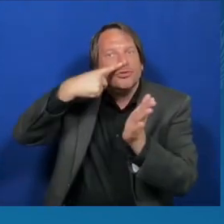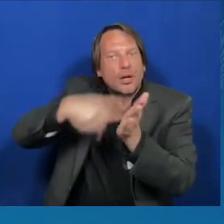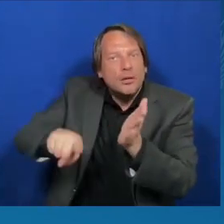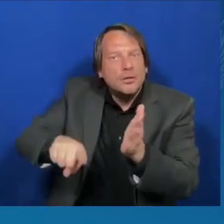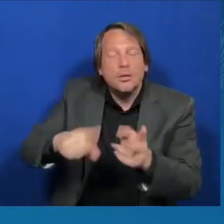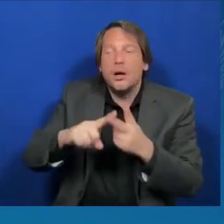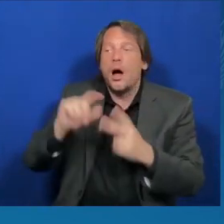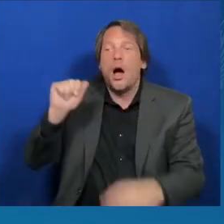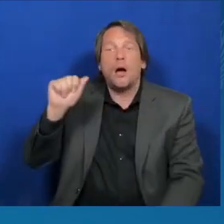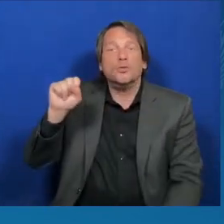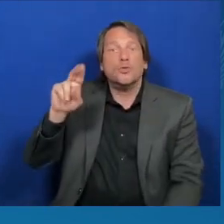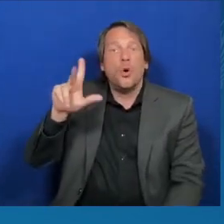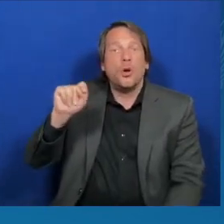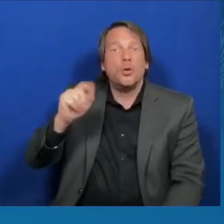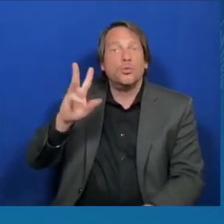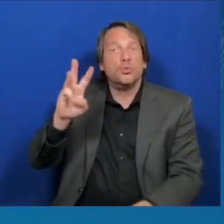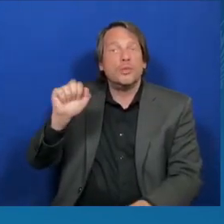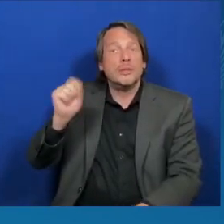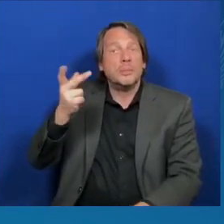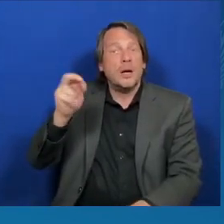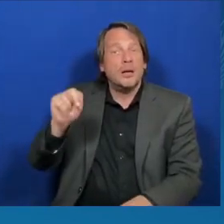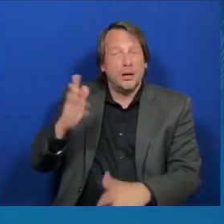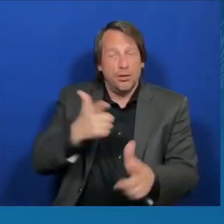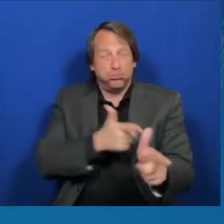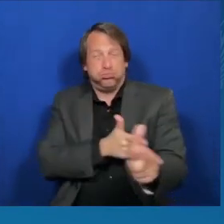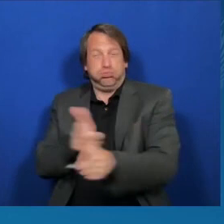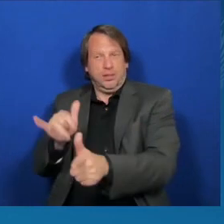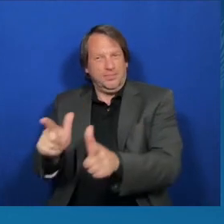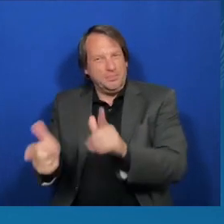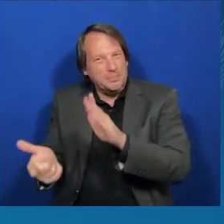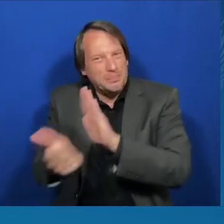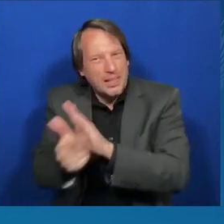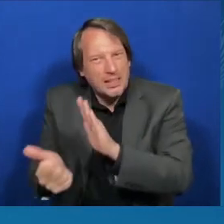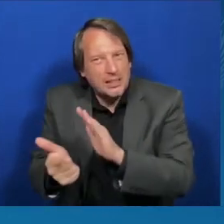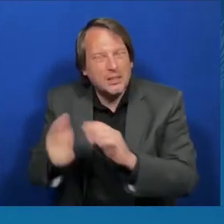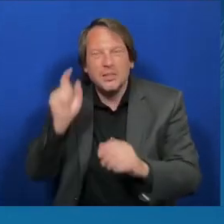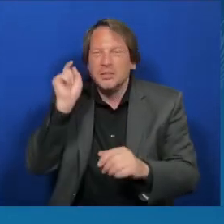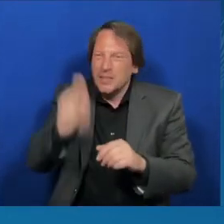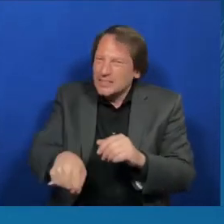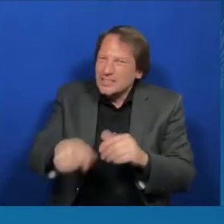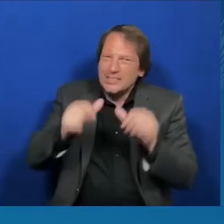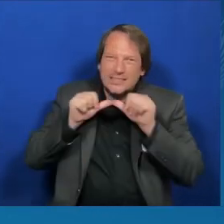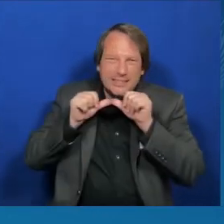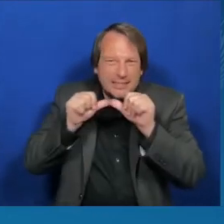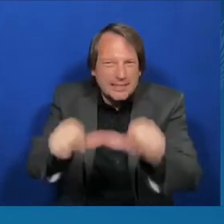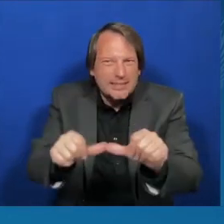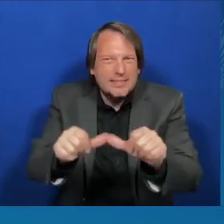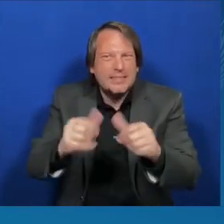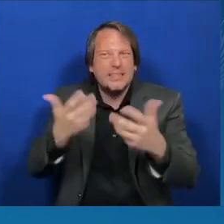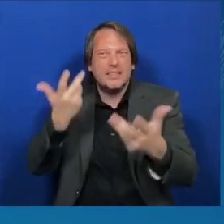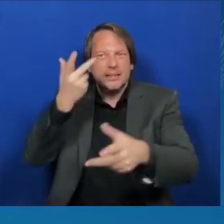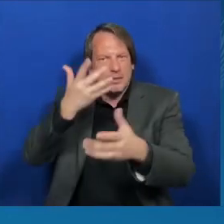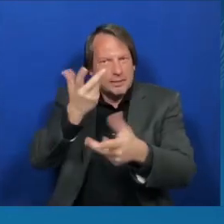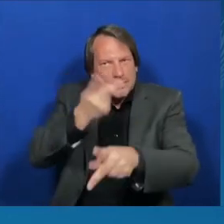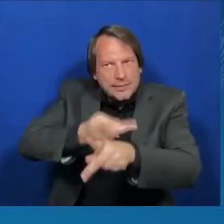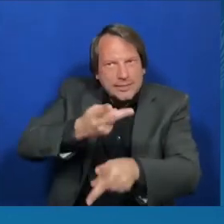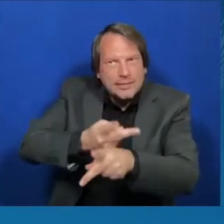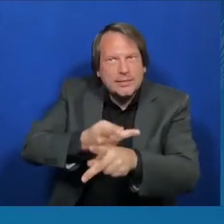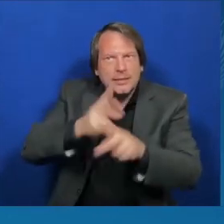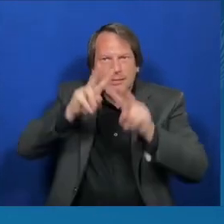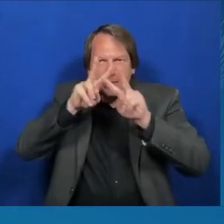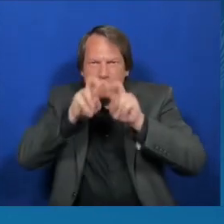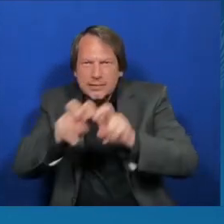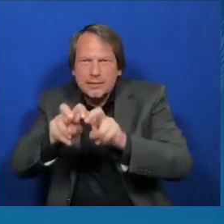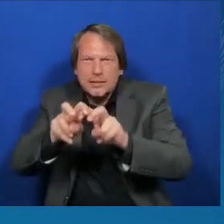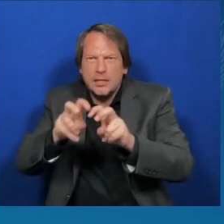communities. And there won't be complete agreement on all that must be done to address these kinds of tragedies. But